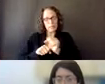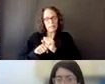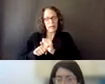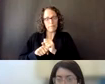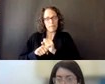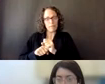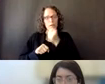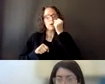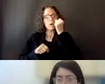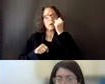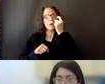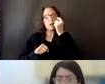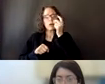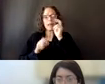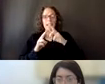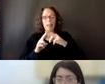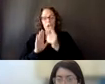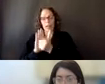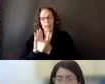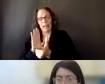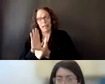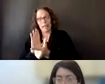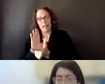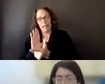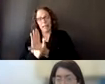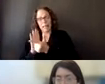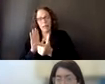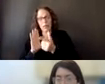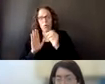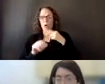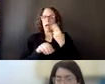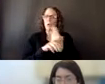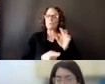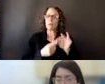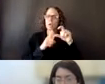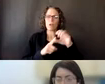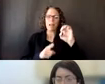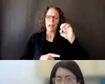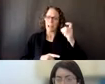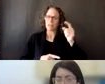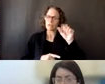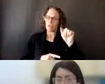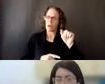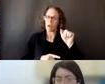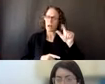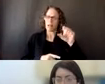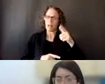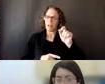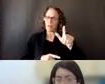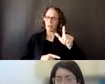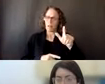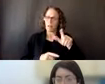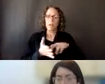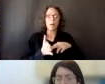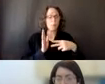illegally and extra legally. And I say extra legally because sometimes they were bringing them illegally, even in spite of the laws, because they